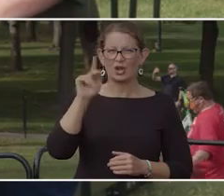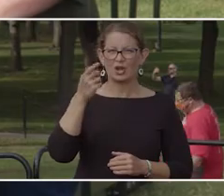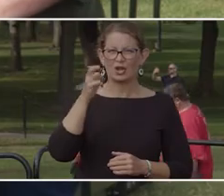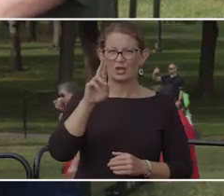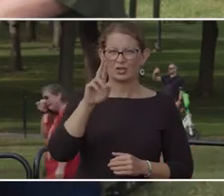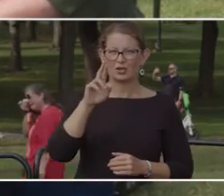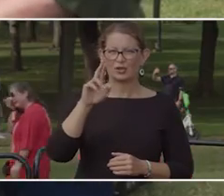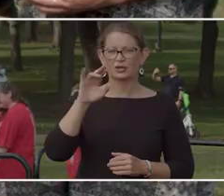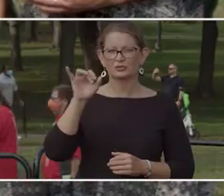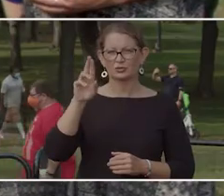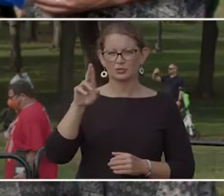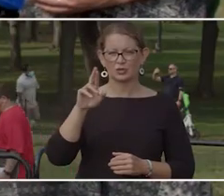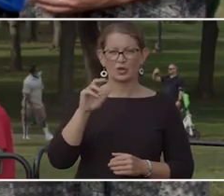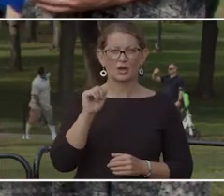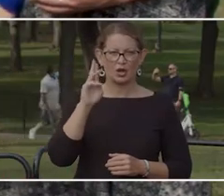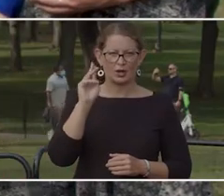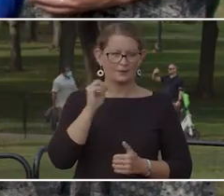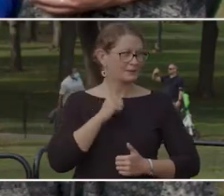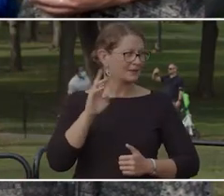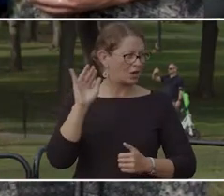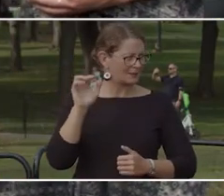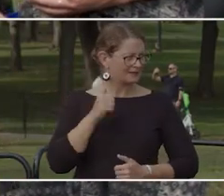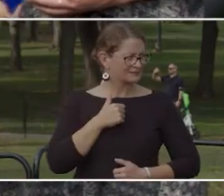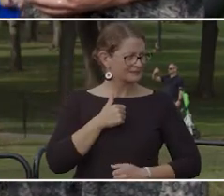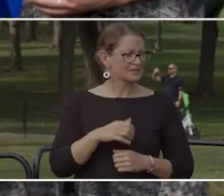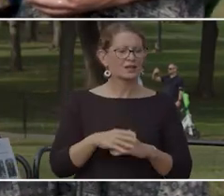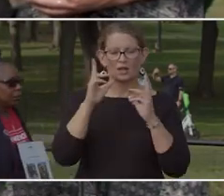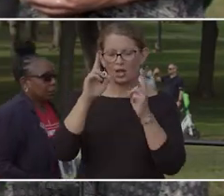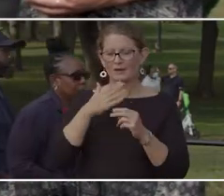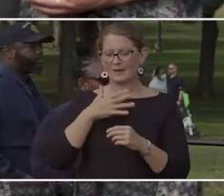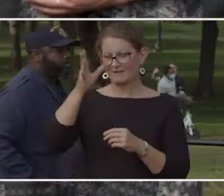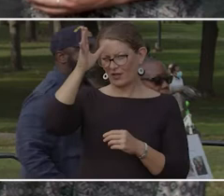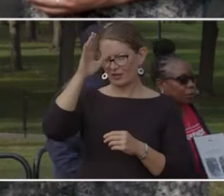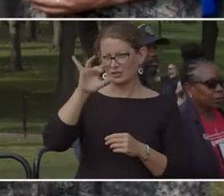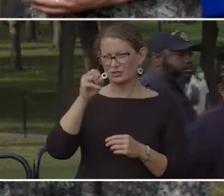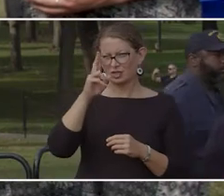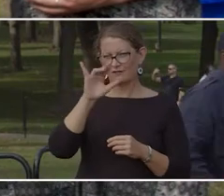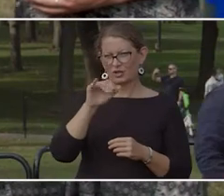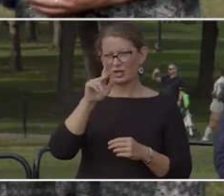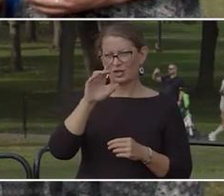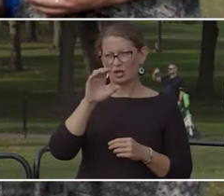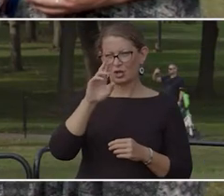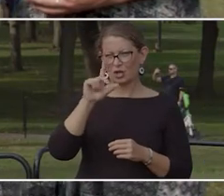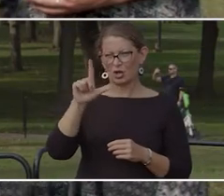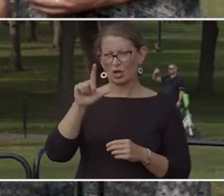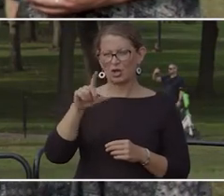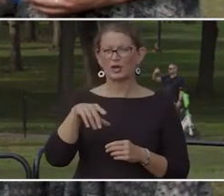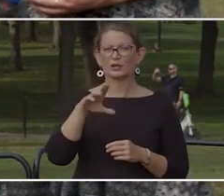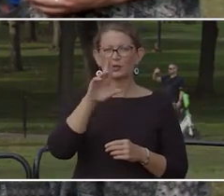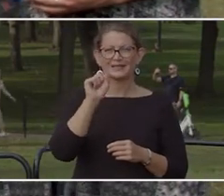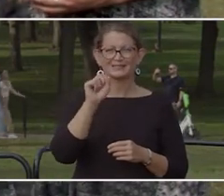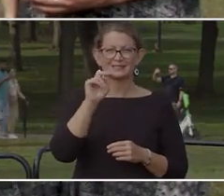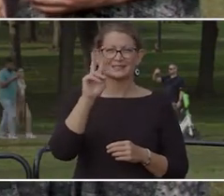Army. Thank you. In honor of my father, Jeffrey Carl Knutson, U.S. Navy, served